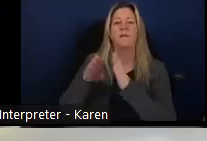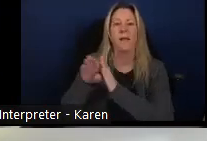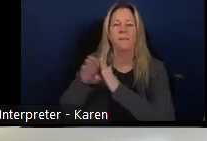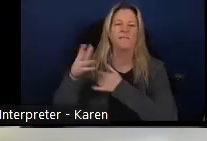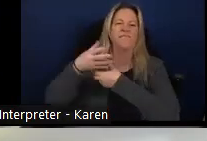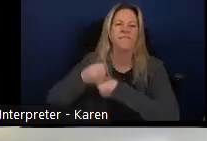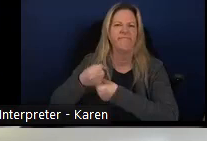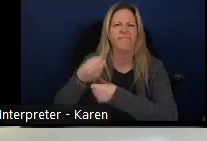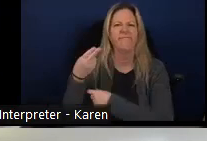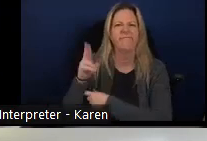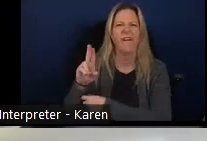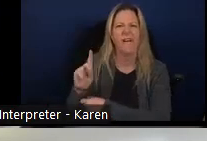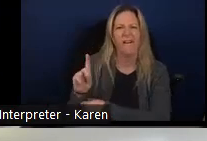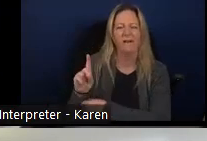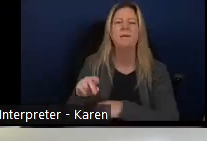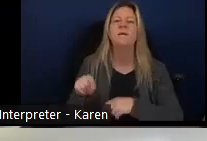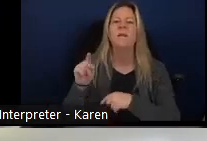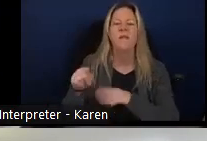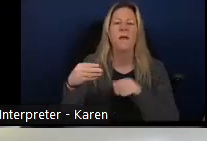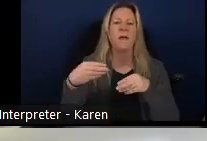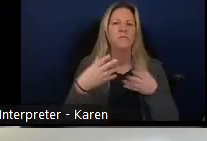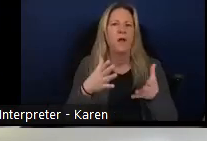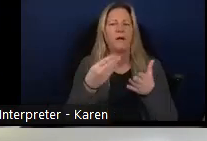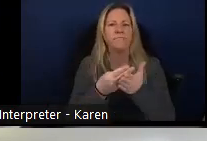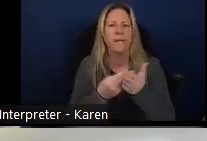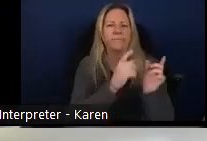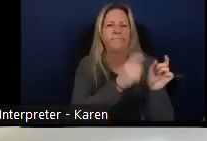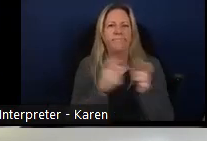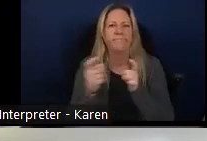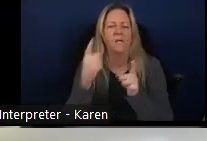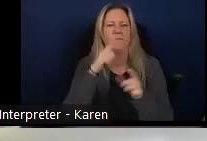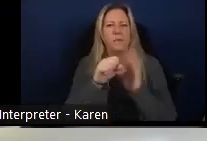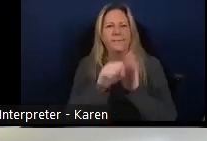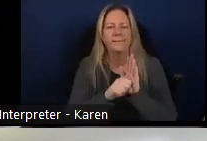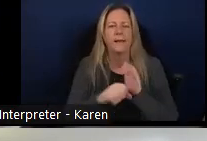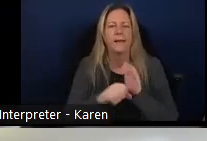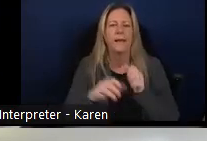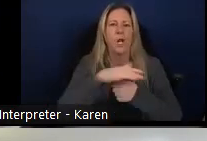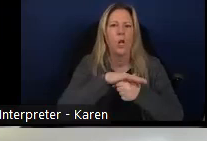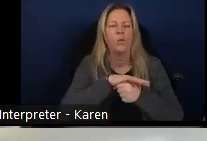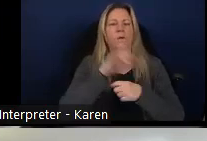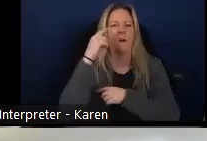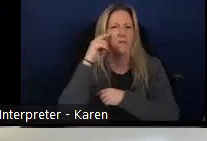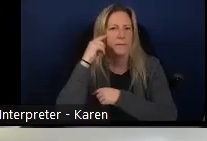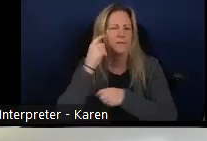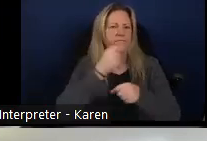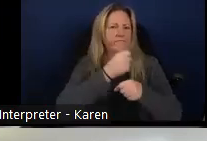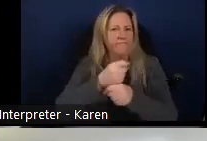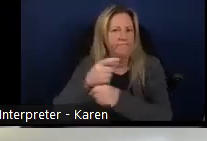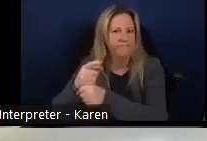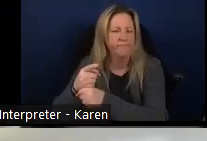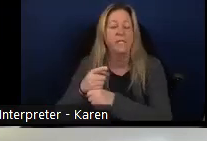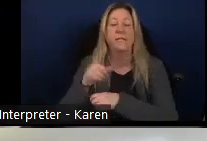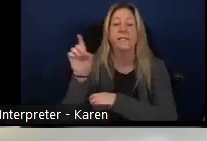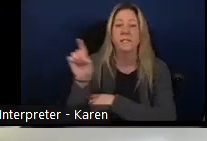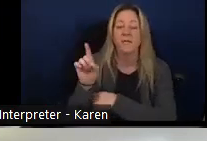stated, provides state and local governments with several grant funds on an annual basis. Denver receives four